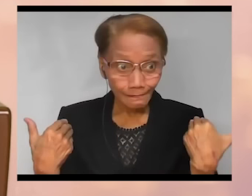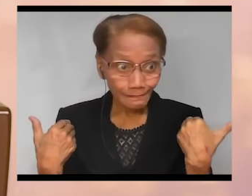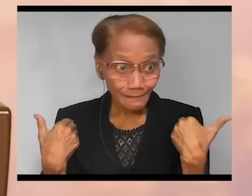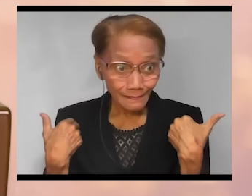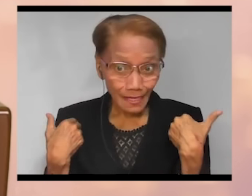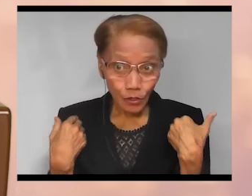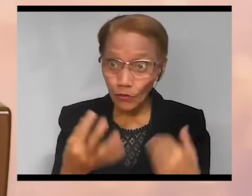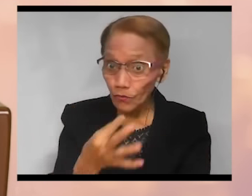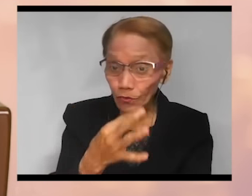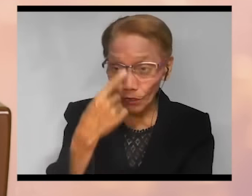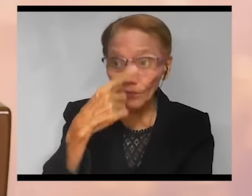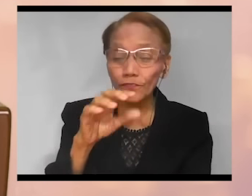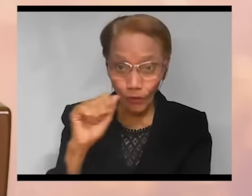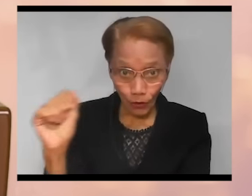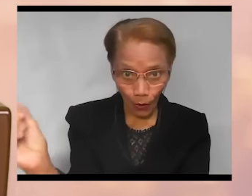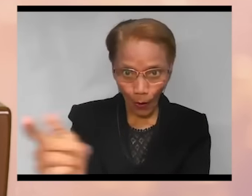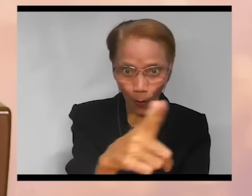all.